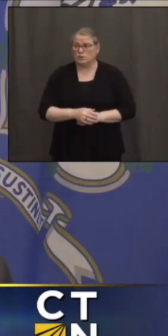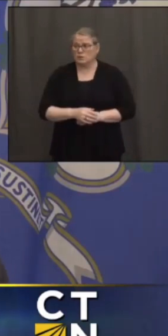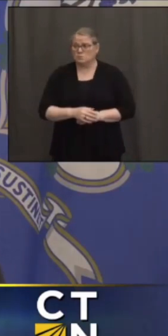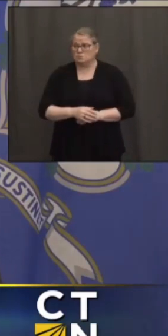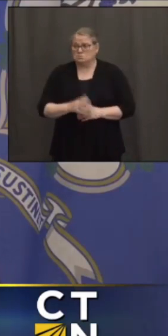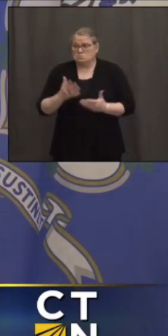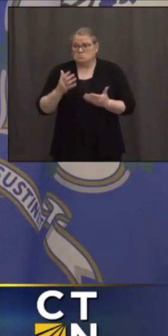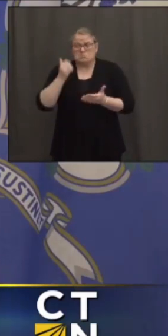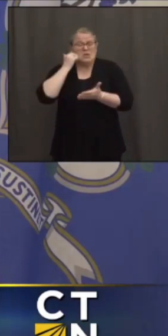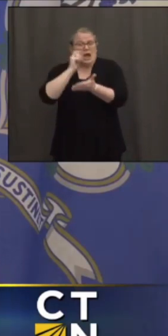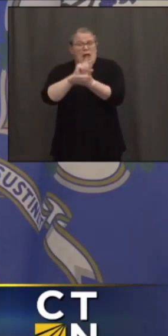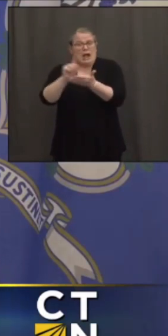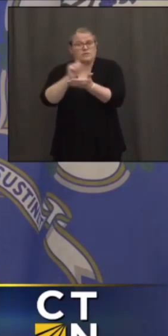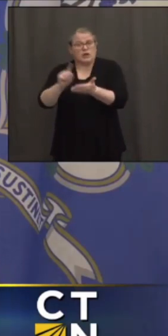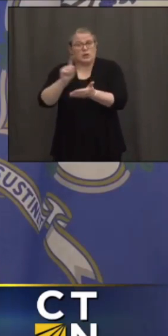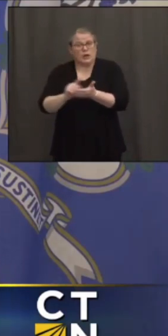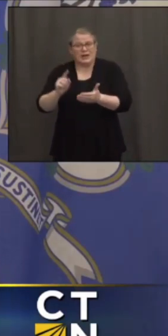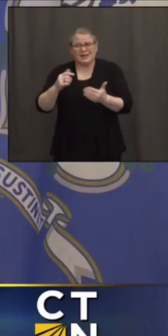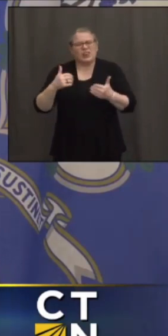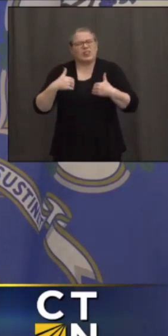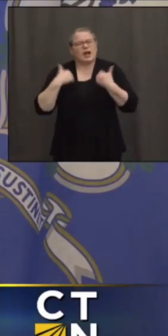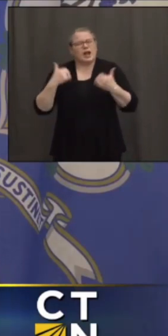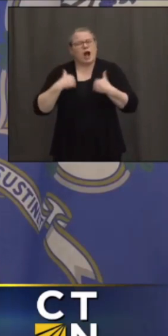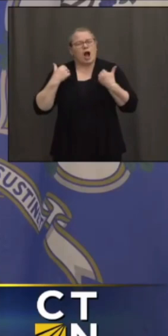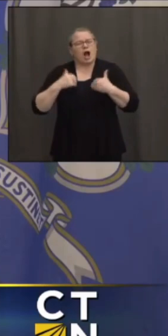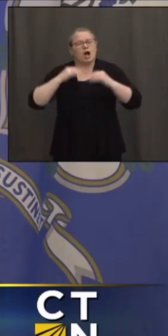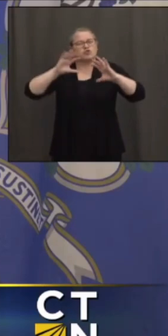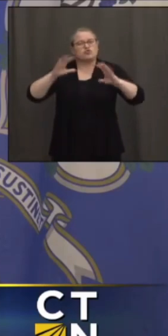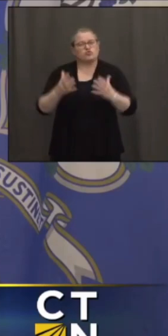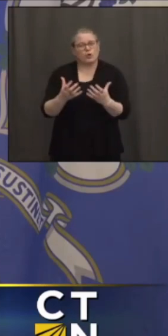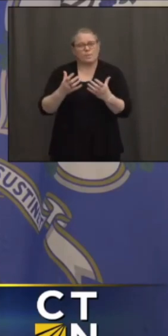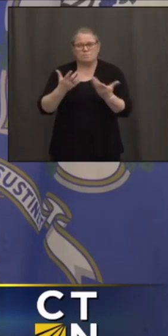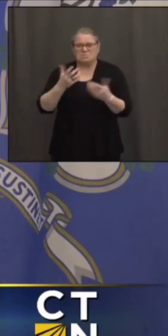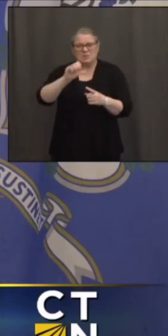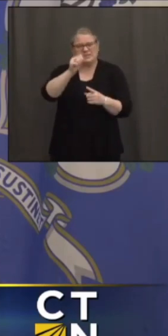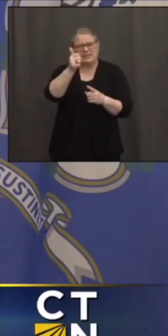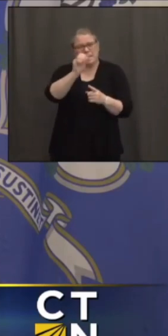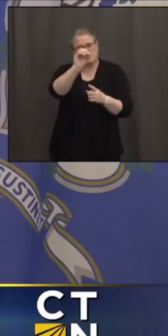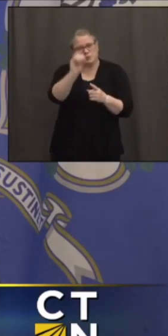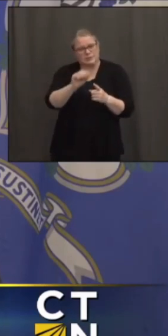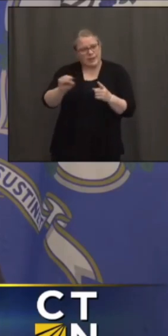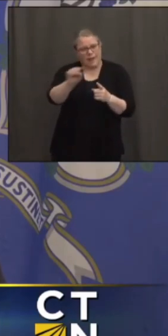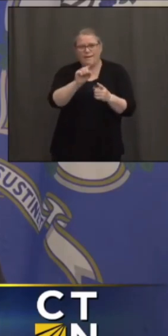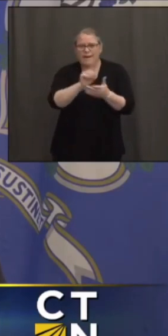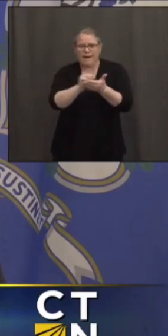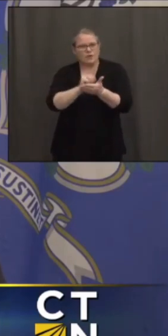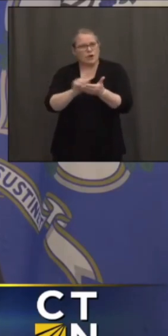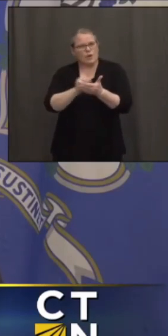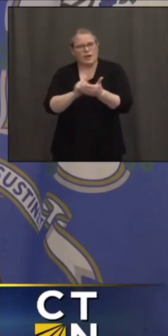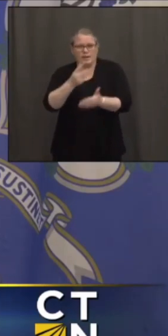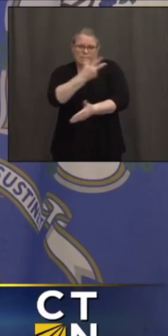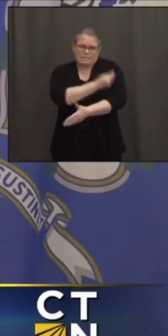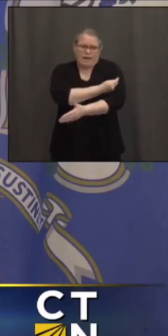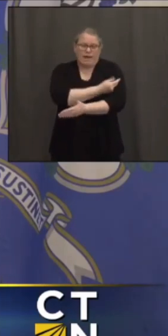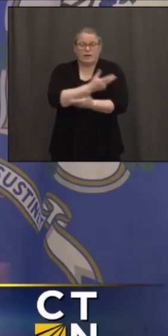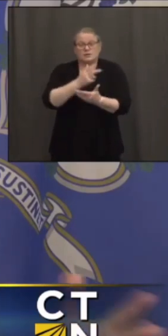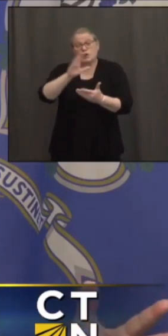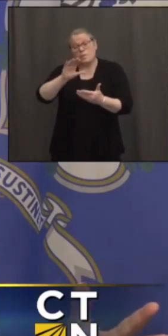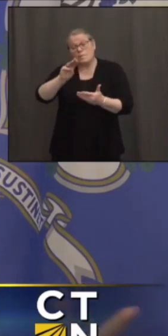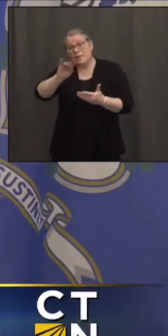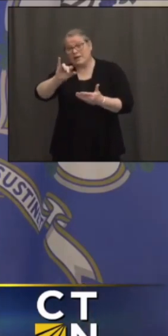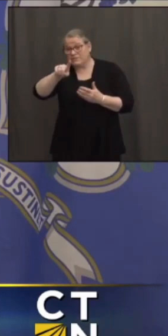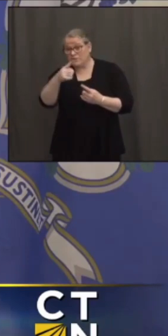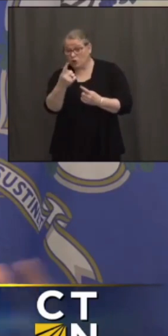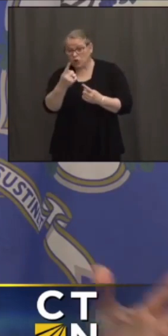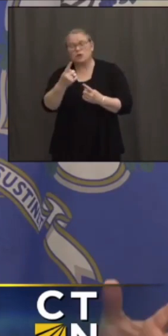of the younger demographic vaccinated. So by May 1st, you're going to see a lot more people vaccinated. You mentioned what we see in Europe.